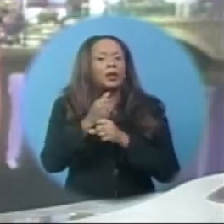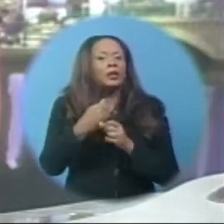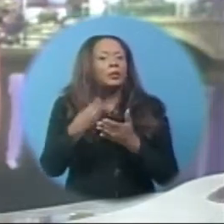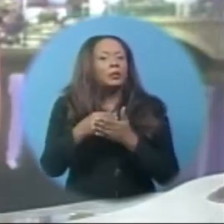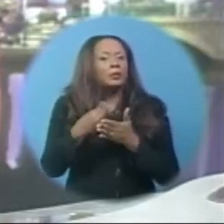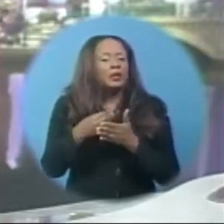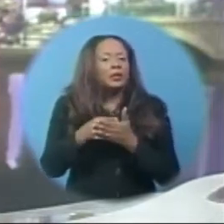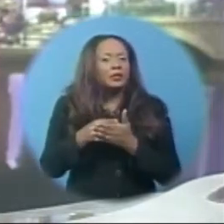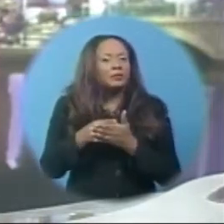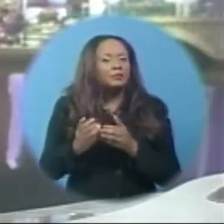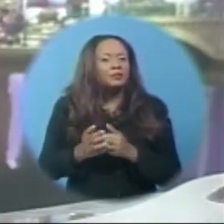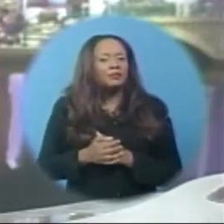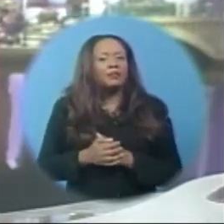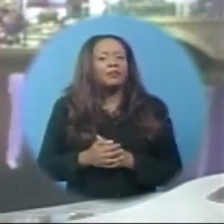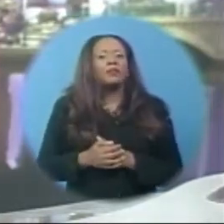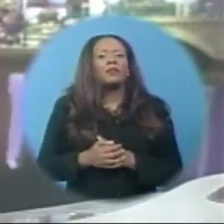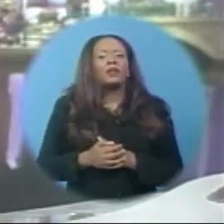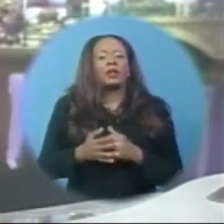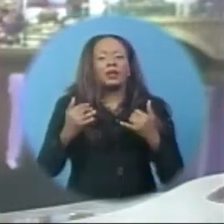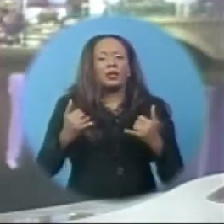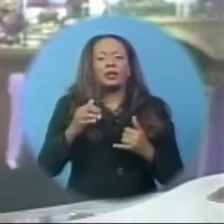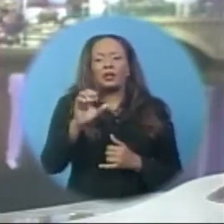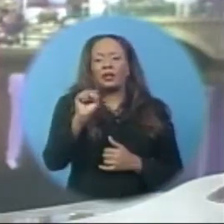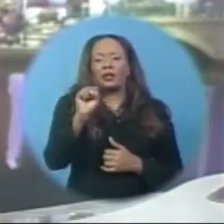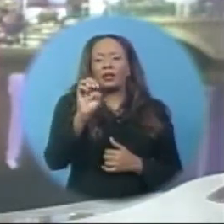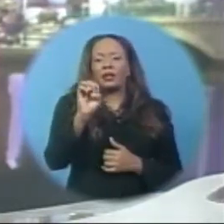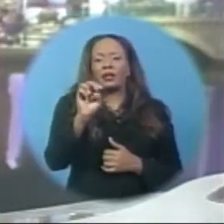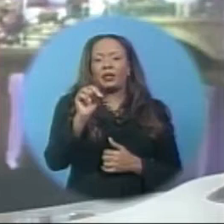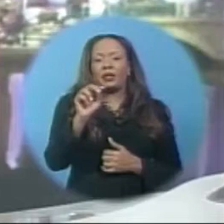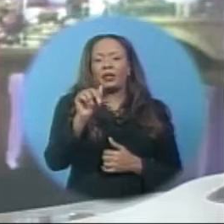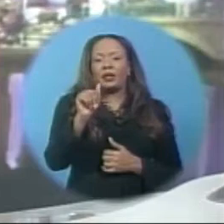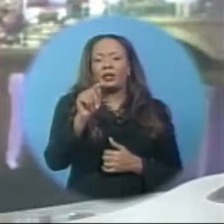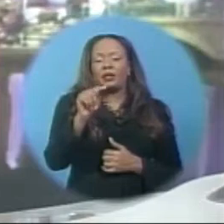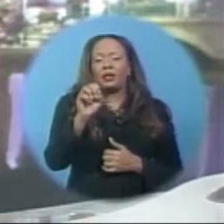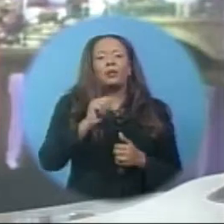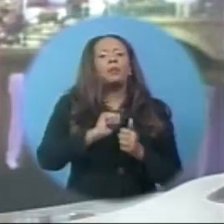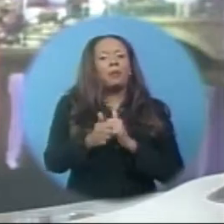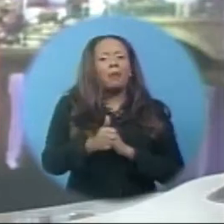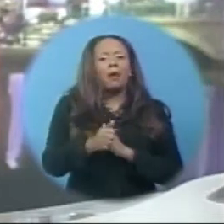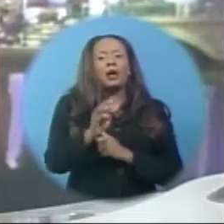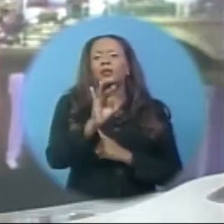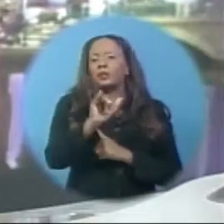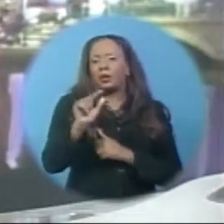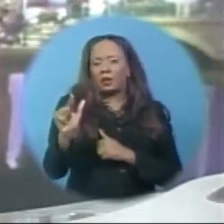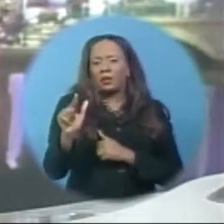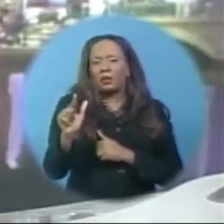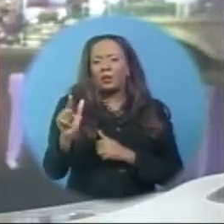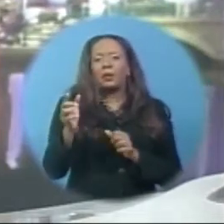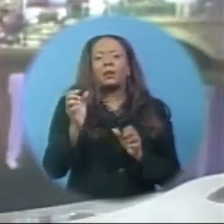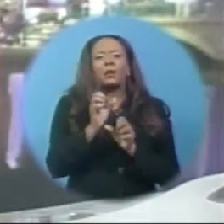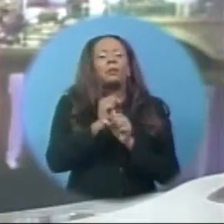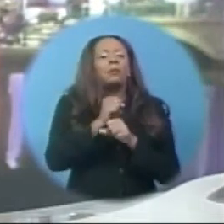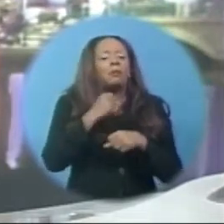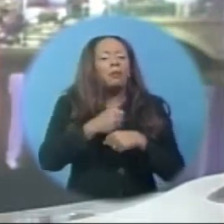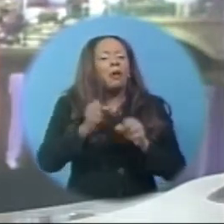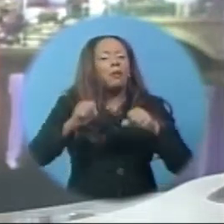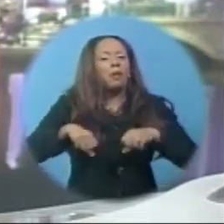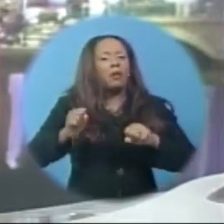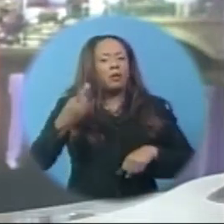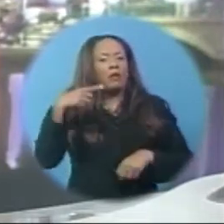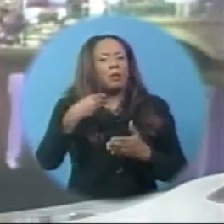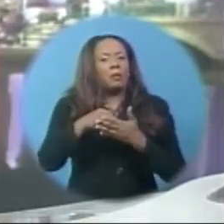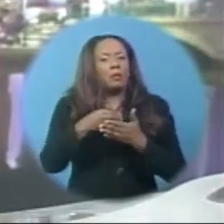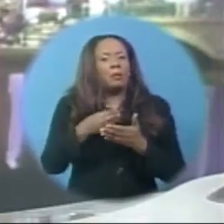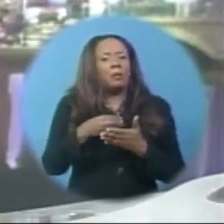because the Senate passed the CLICO Life Insurance Limited Guarantee Amendment Bill 2017, clearing the way for the requisite funds to be